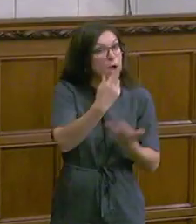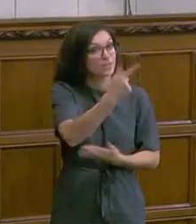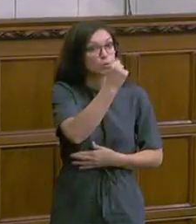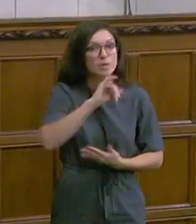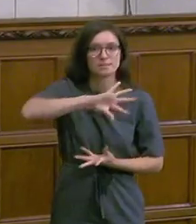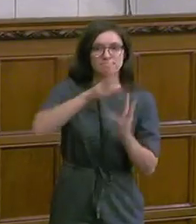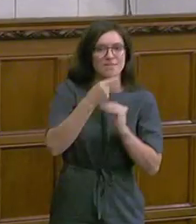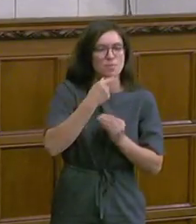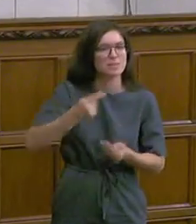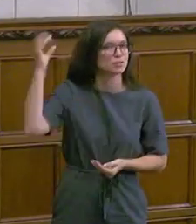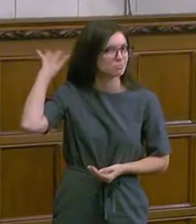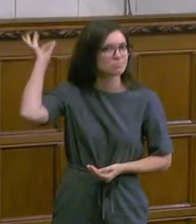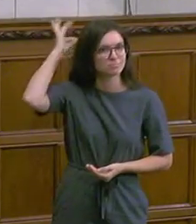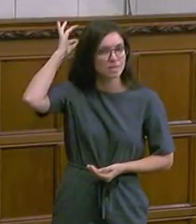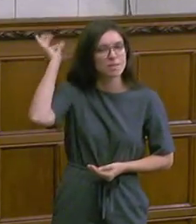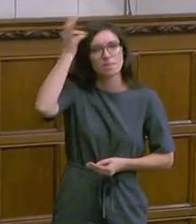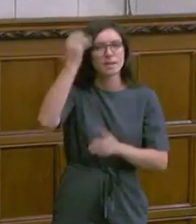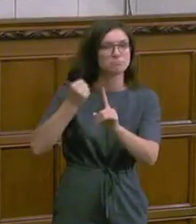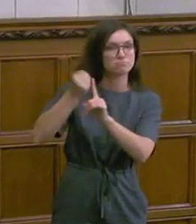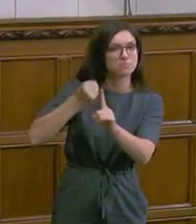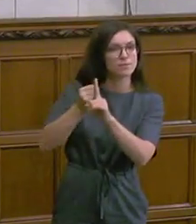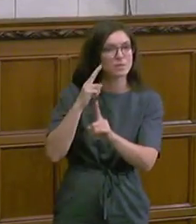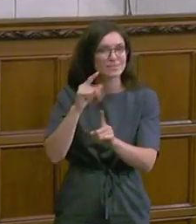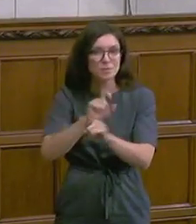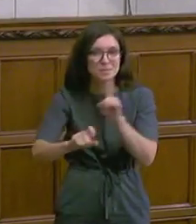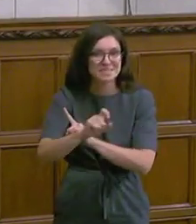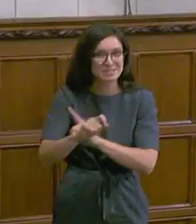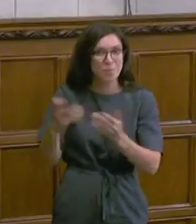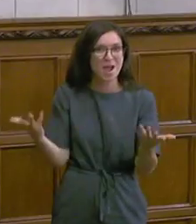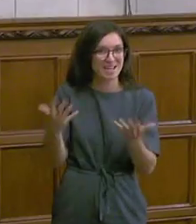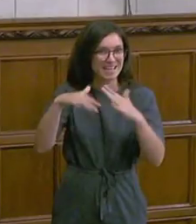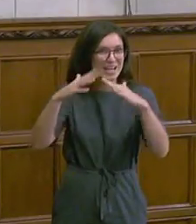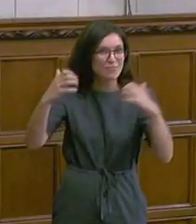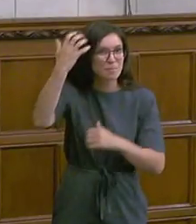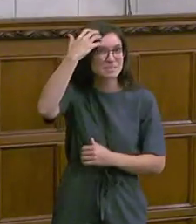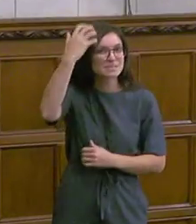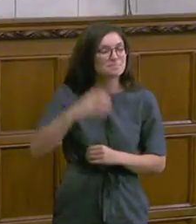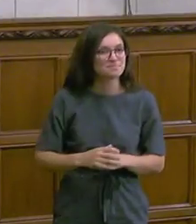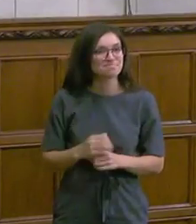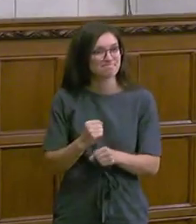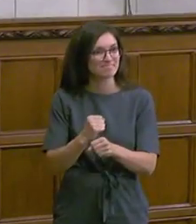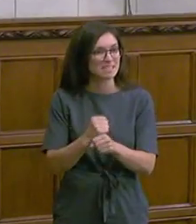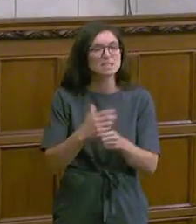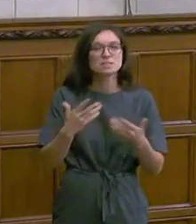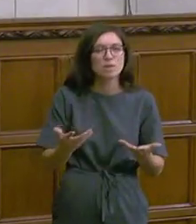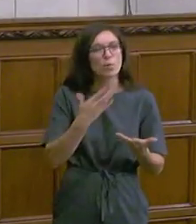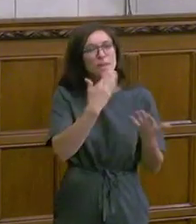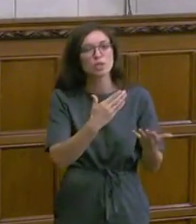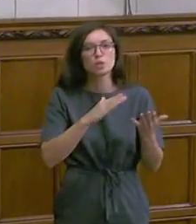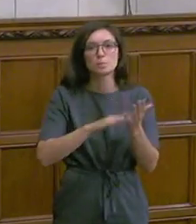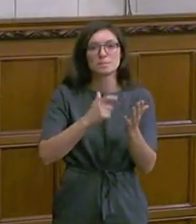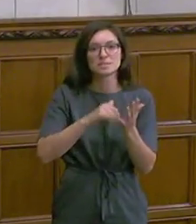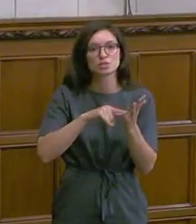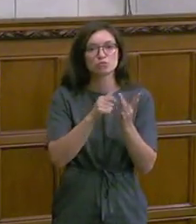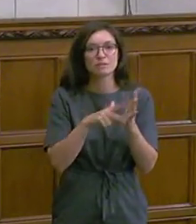deaf community in government. I want to thank the Backbench Business Committee, Mr. Stringer, for the opportunity for us to have this debate, to